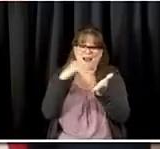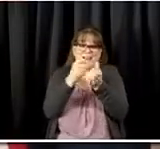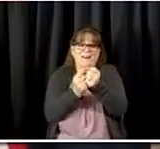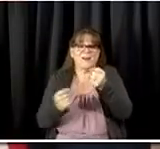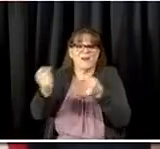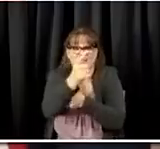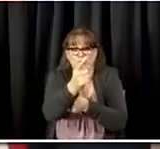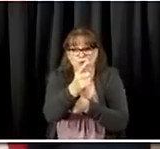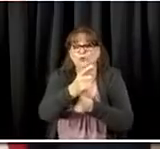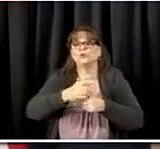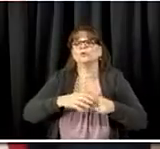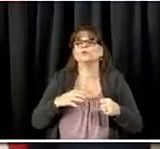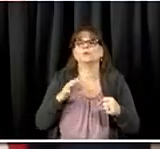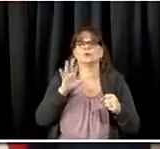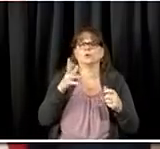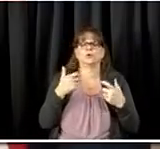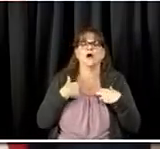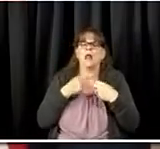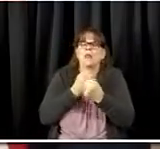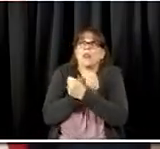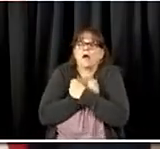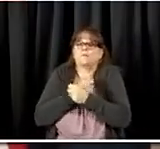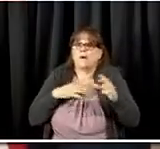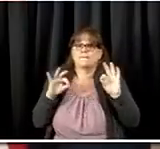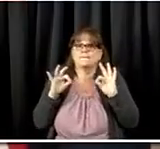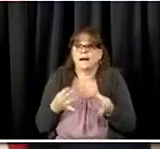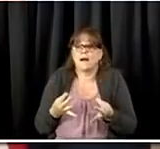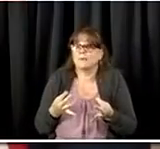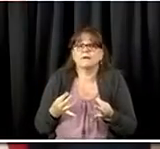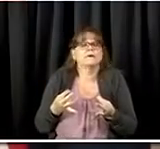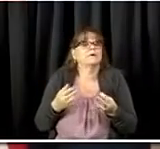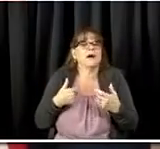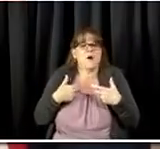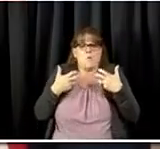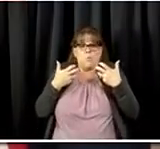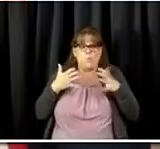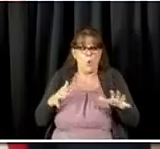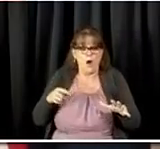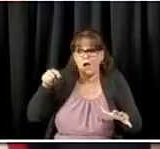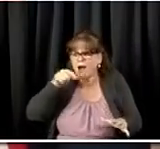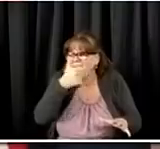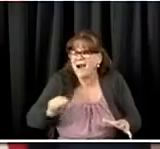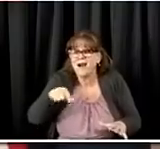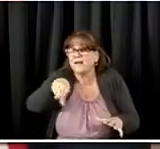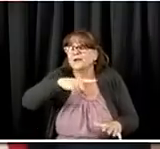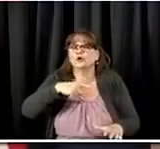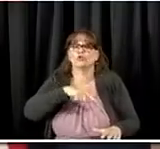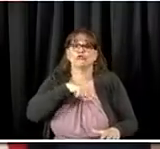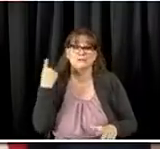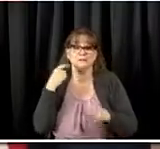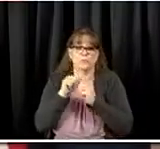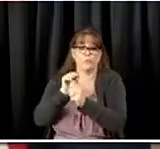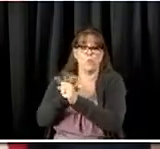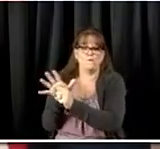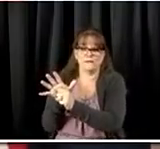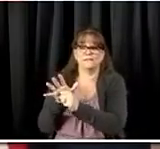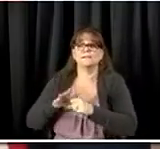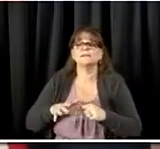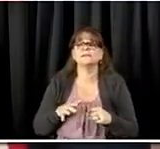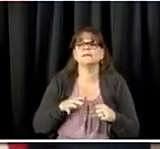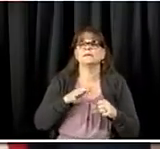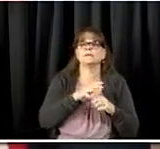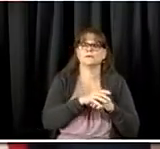love them too much, and they love us too much to put one another at risk. So I know families are making your decisions. That's what my family's doing.